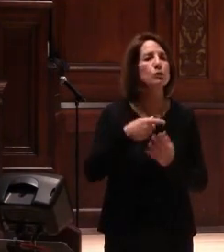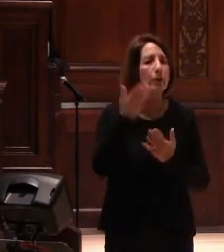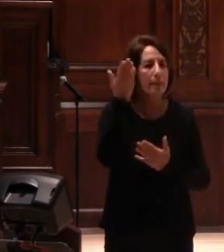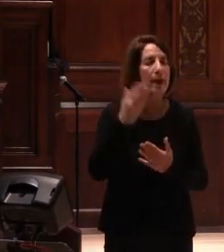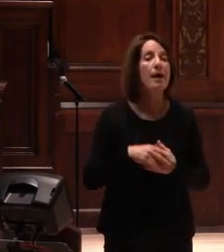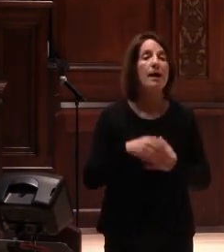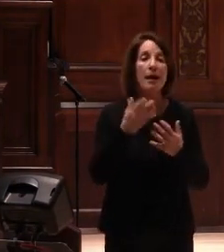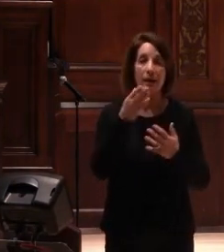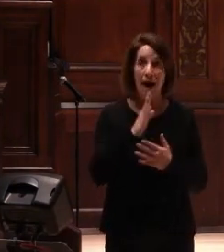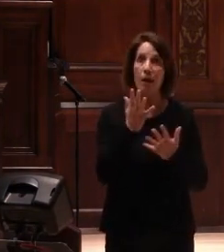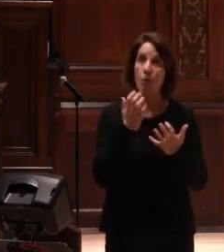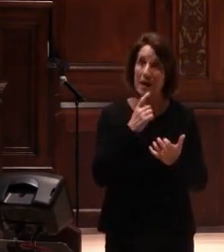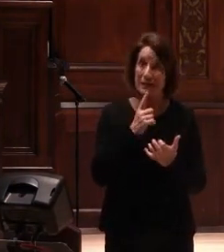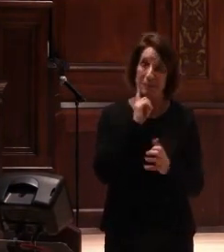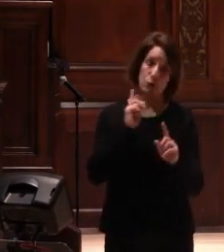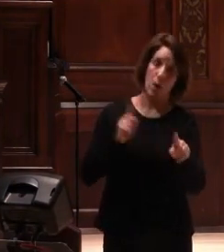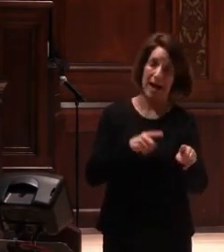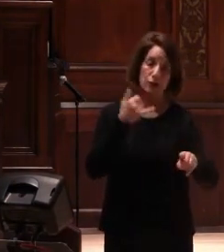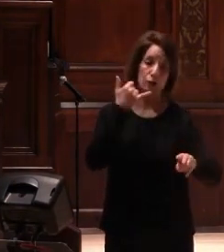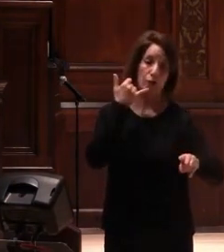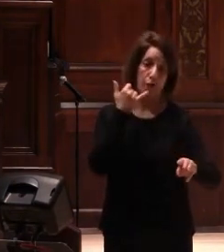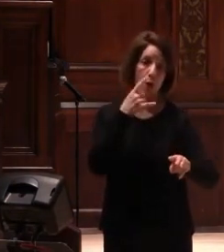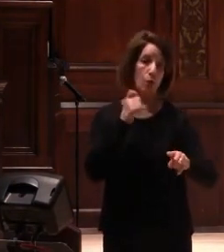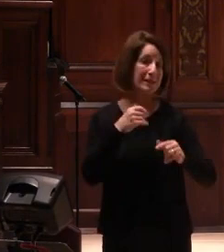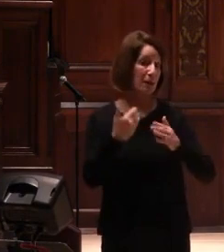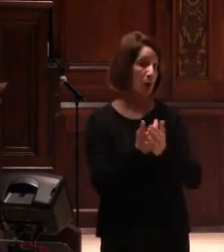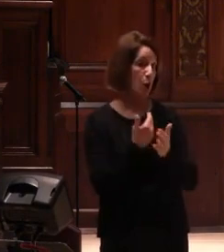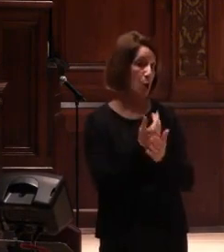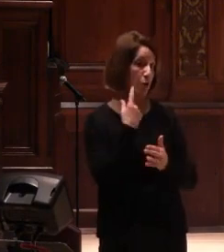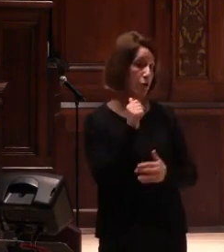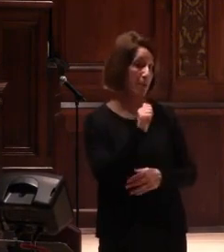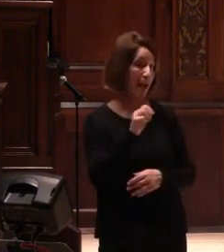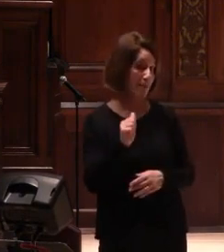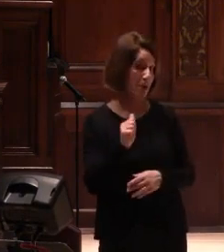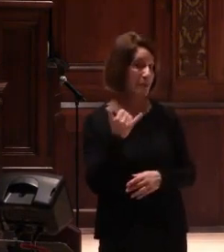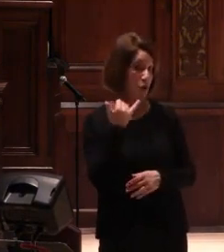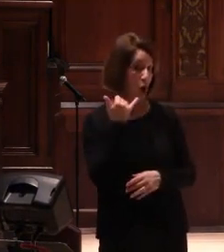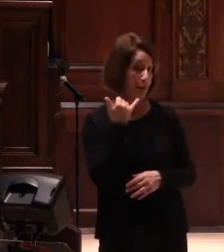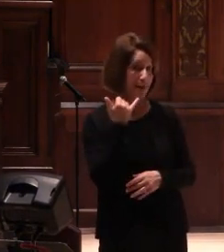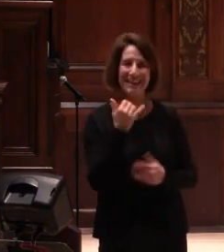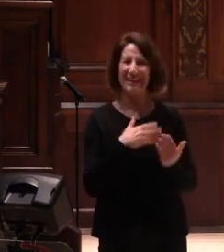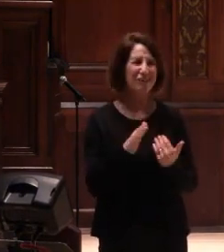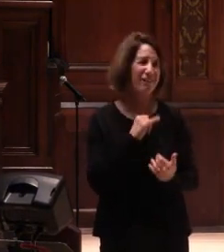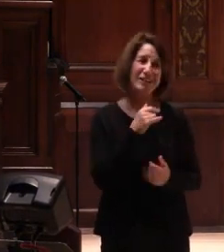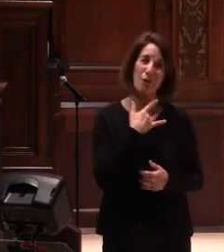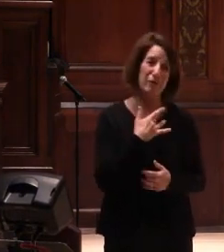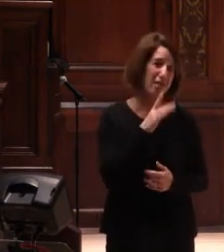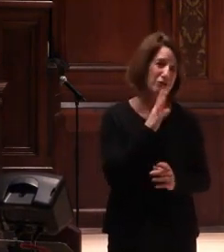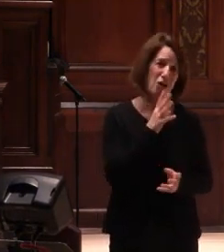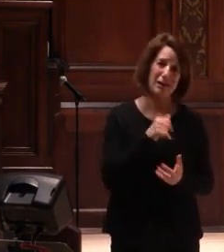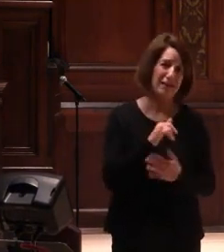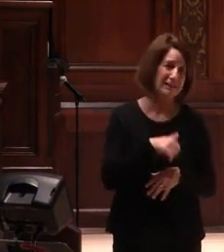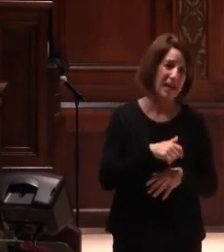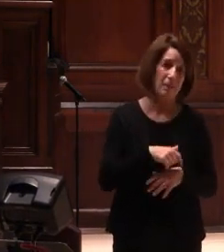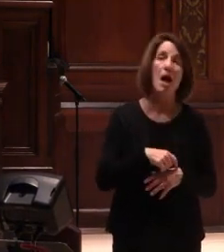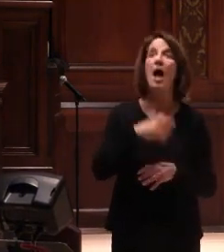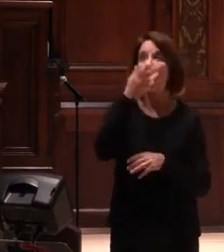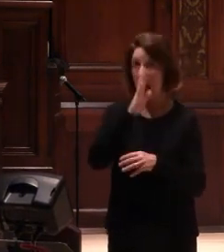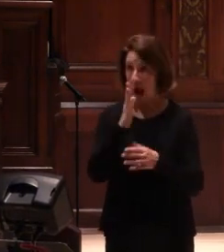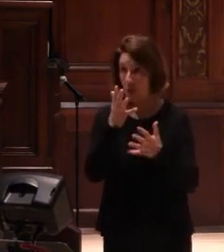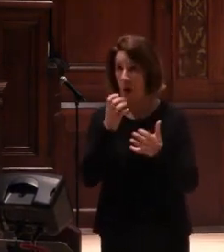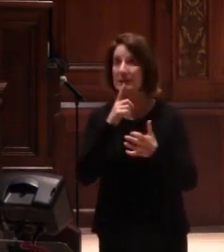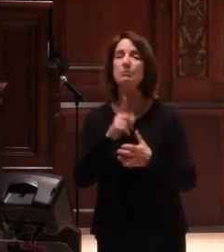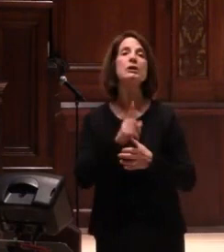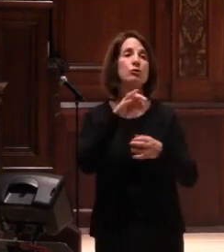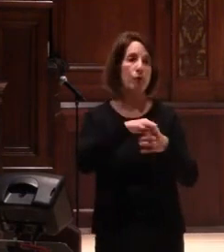to answer the phone when someone new from AA is calling, even if I don't feel like chatting. God wants me to vote in local elections, even if I don't always